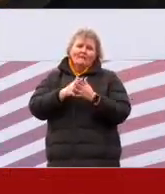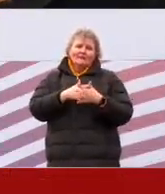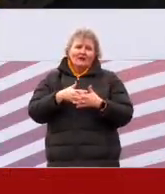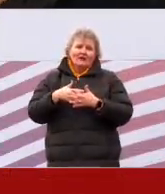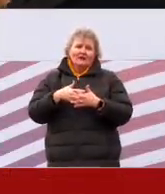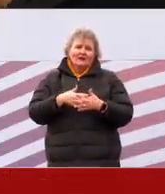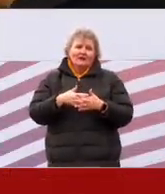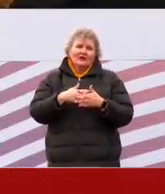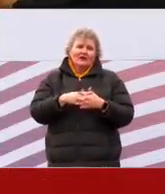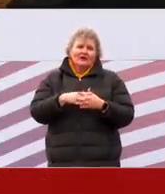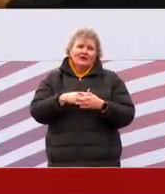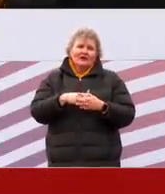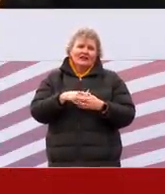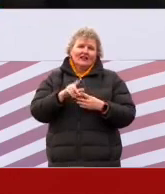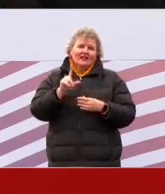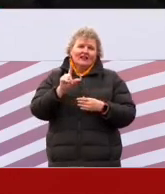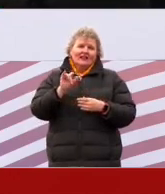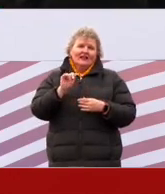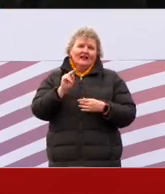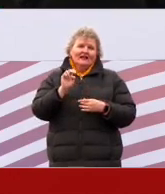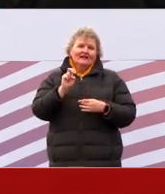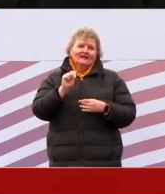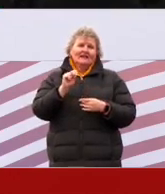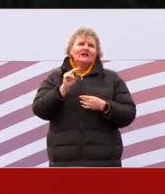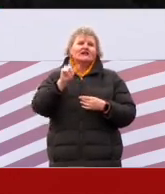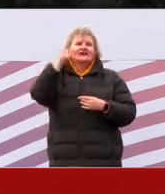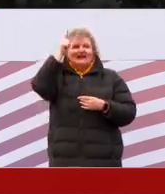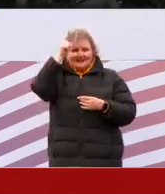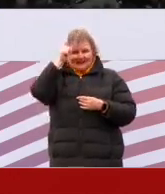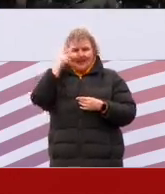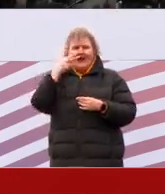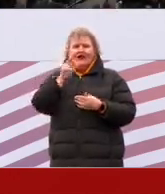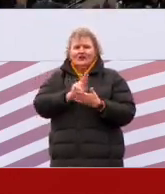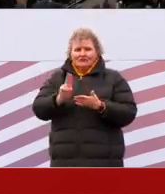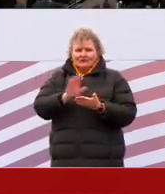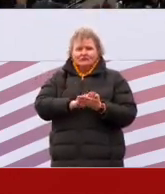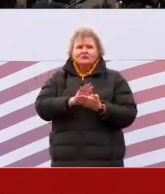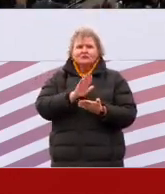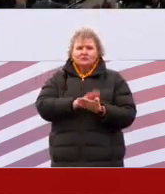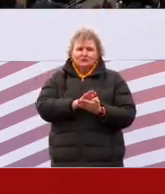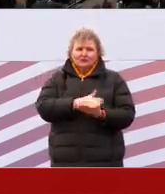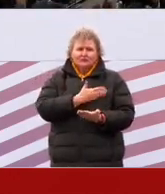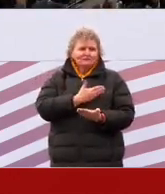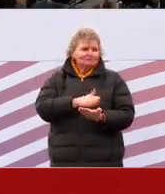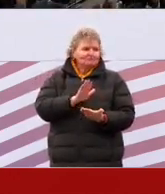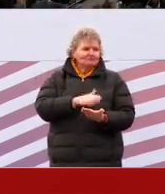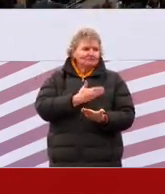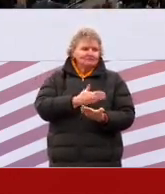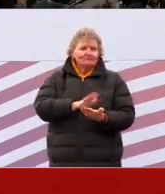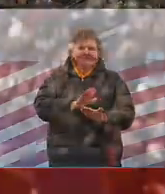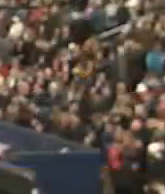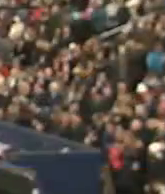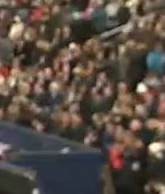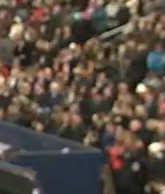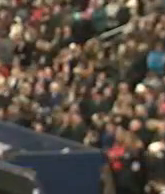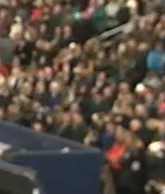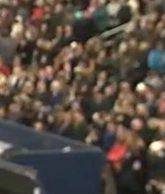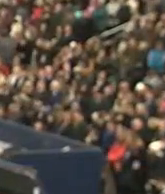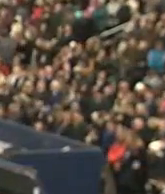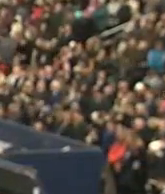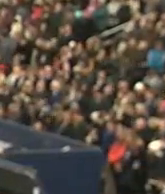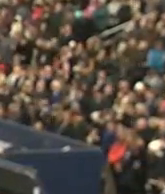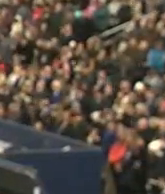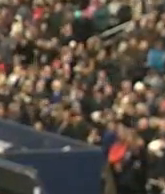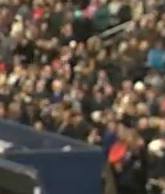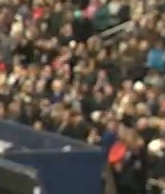us on this, your lunch hour on Inauguration Day as history is made in Pennsylvania. Josh Shapiro is now the 48th governor